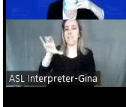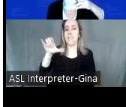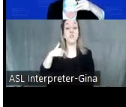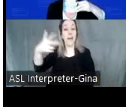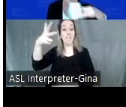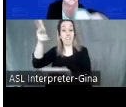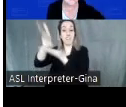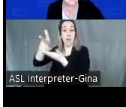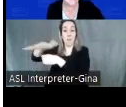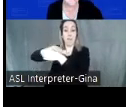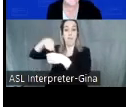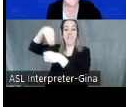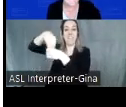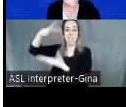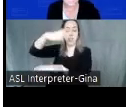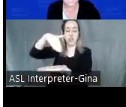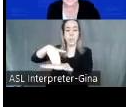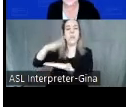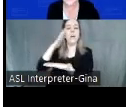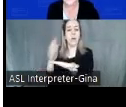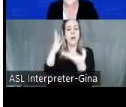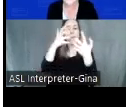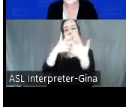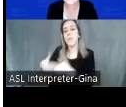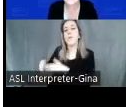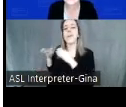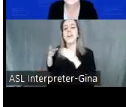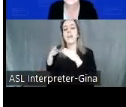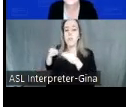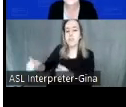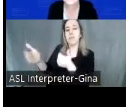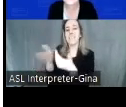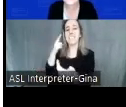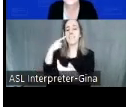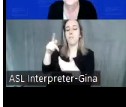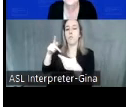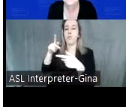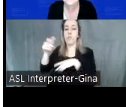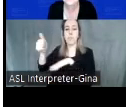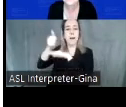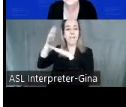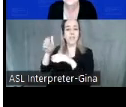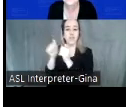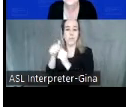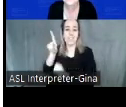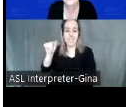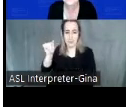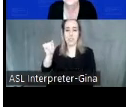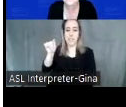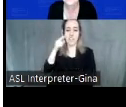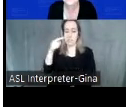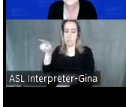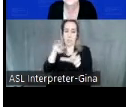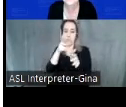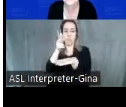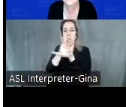for passengers with disabilities to basically get dropped off alongside the other buses. And maybe